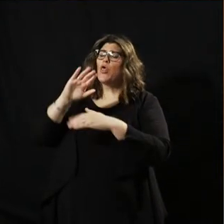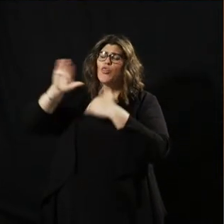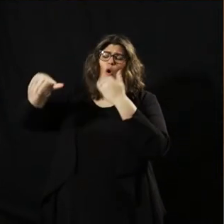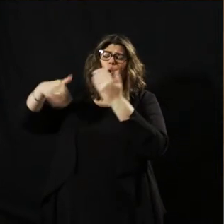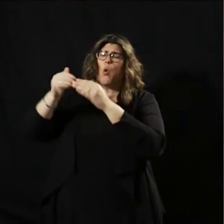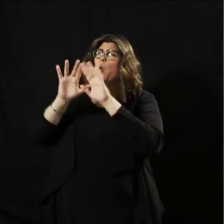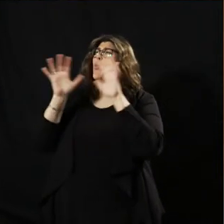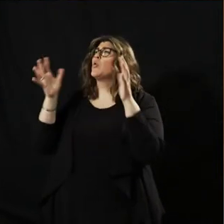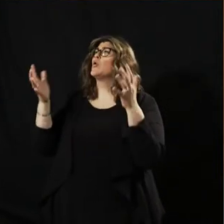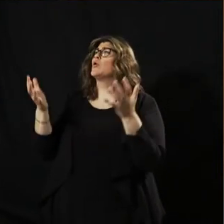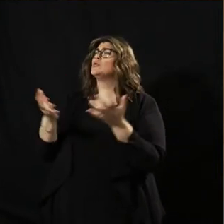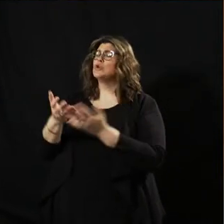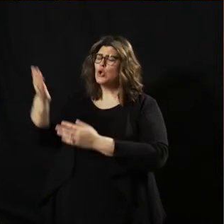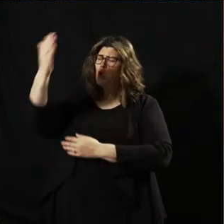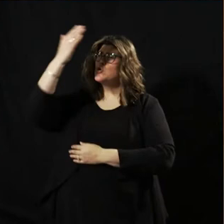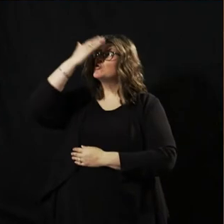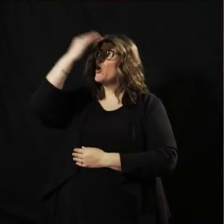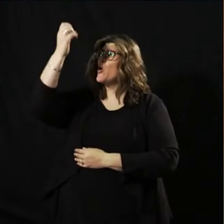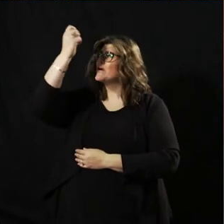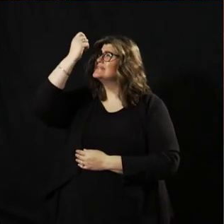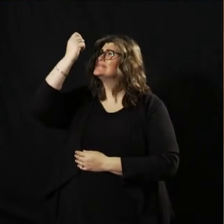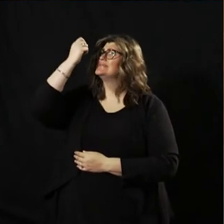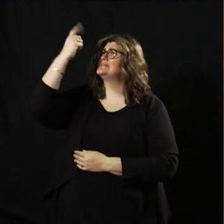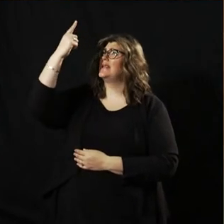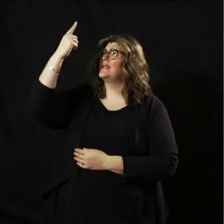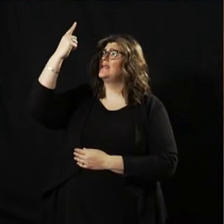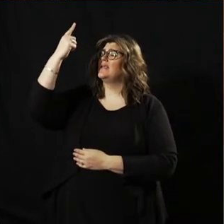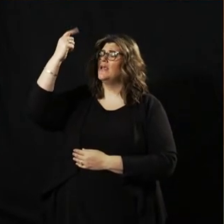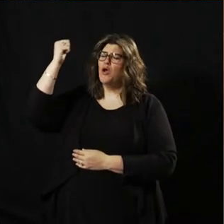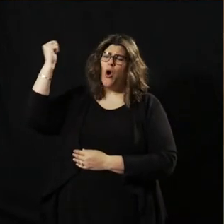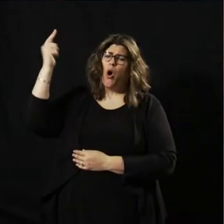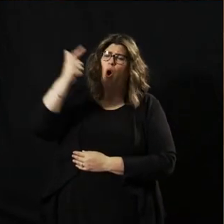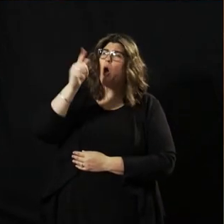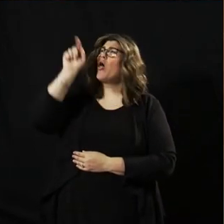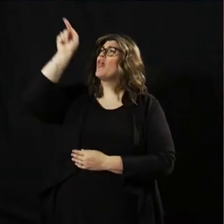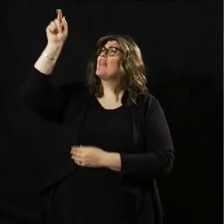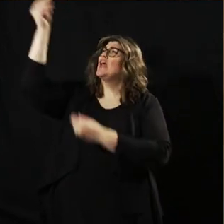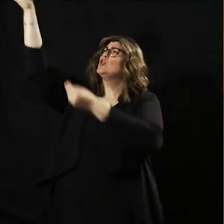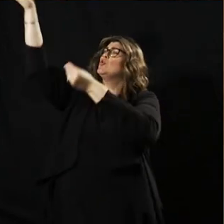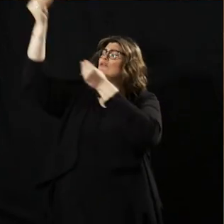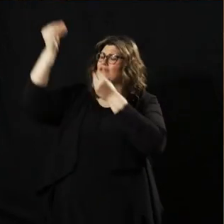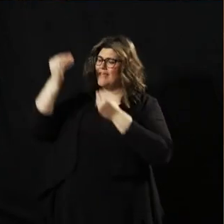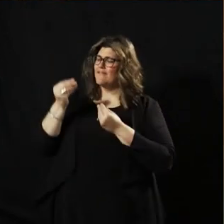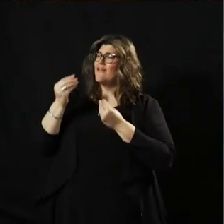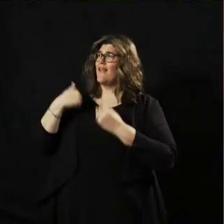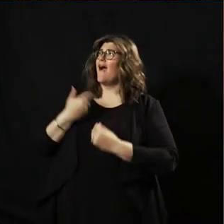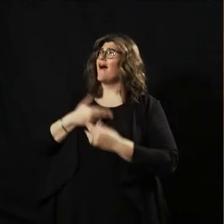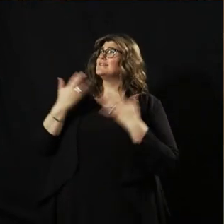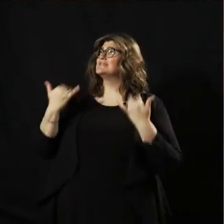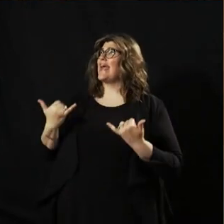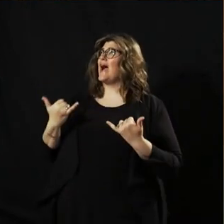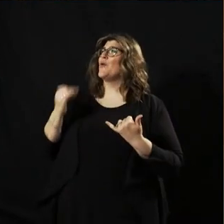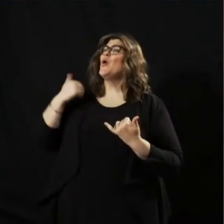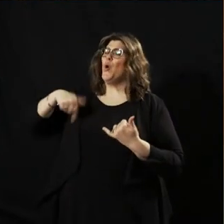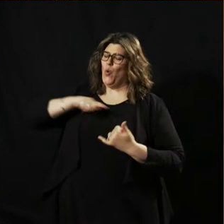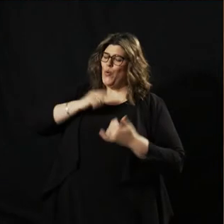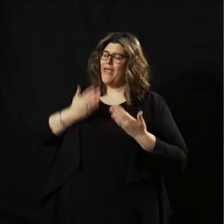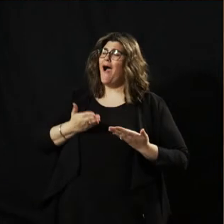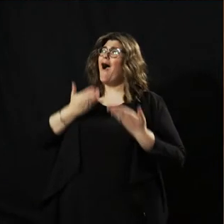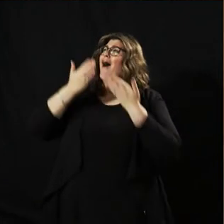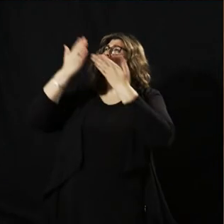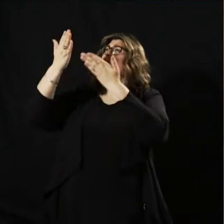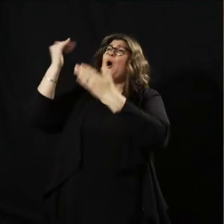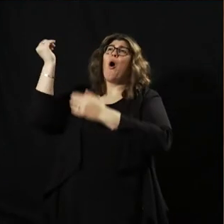know and see that what was cast down is raised up, what had become